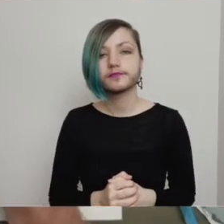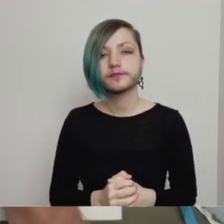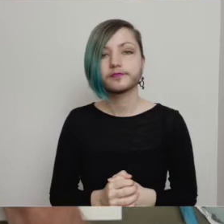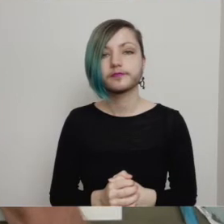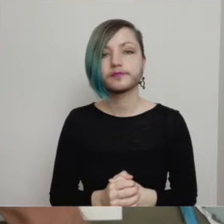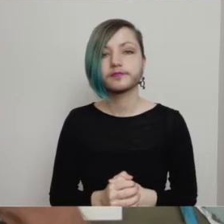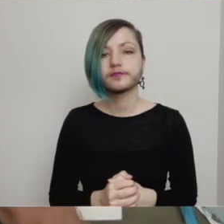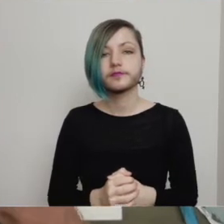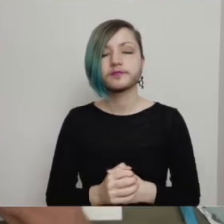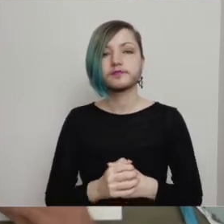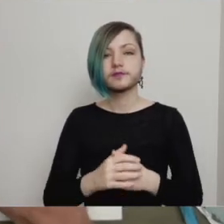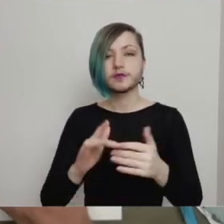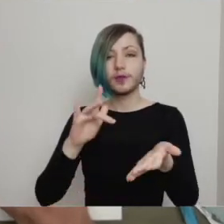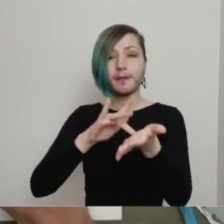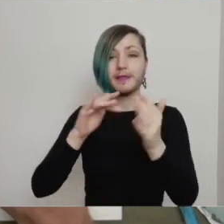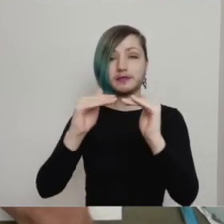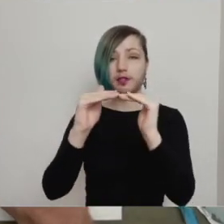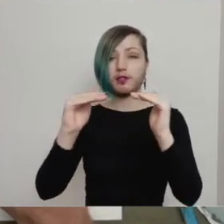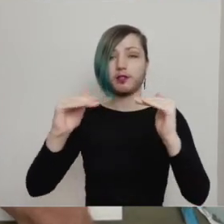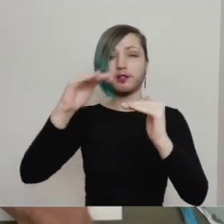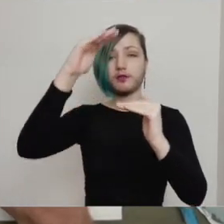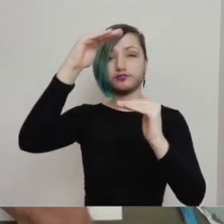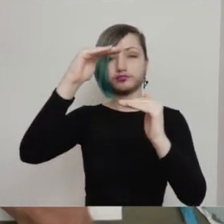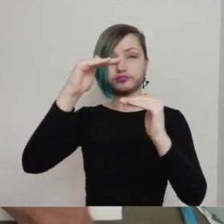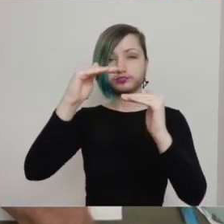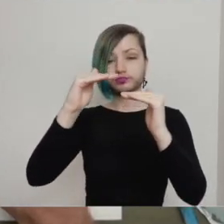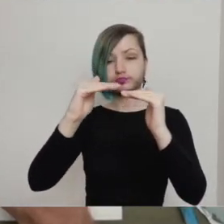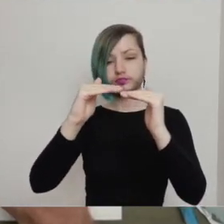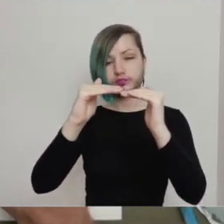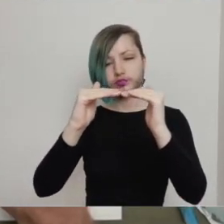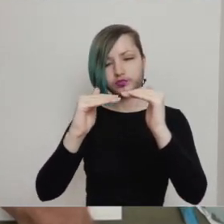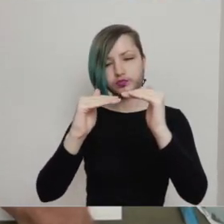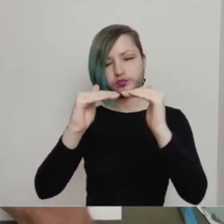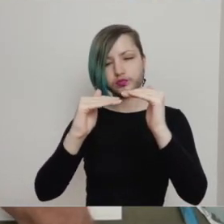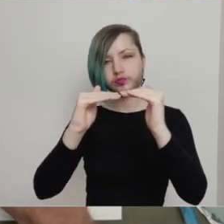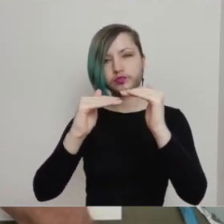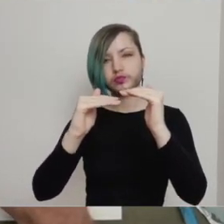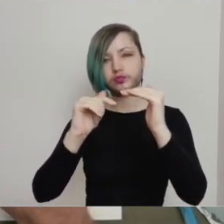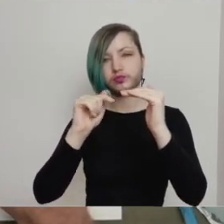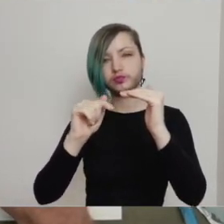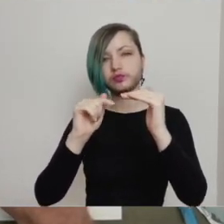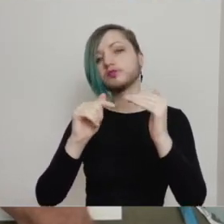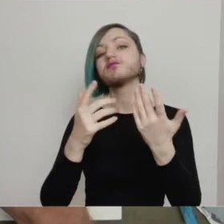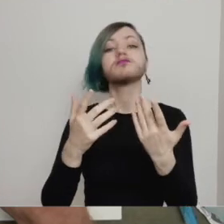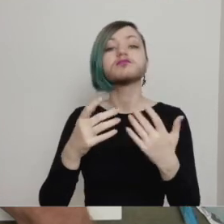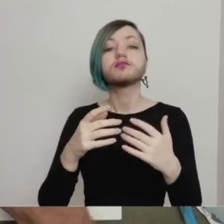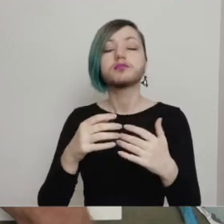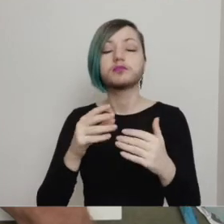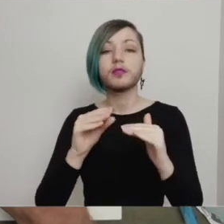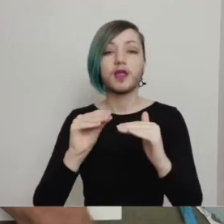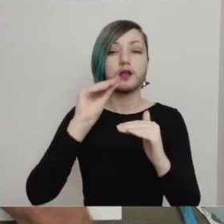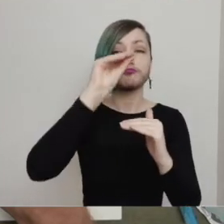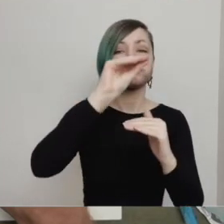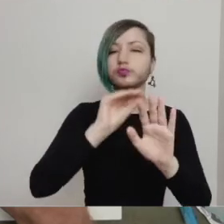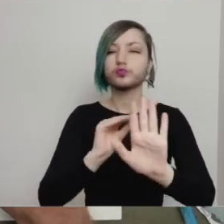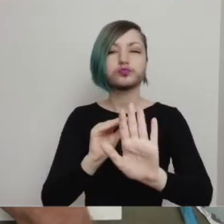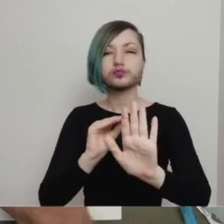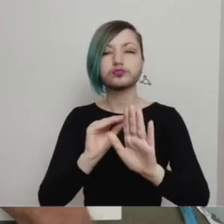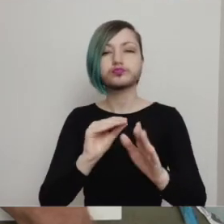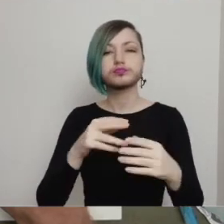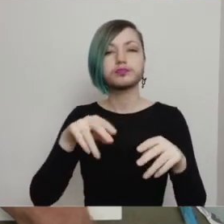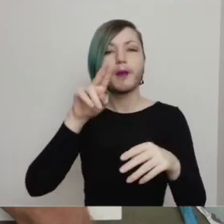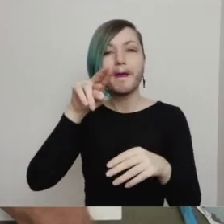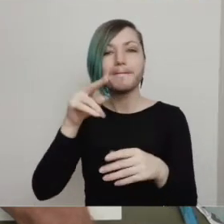And as I get towards the middle, just kind of lower than the middle, I'm just going to actually let the paint run out on the brush a bit rather